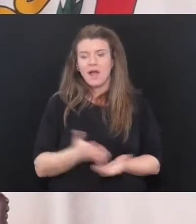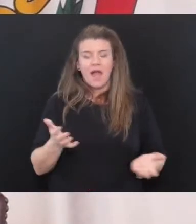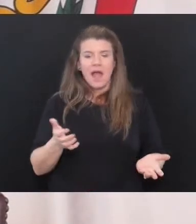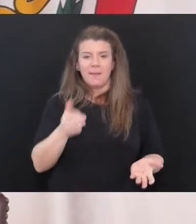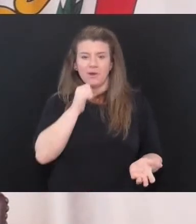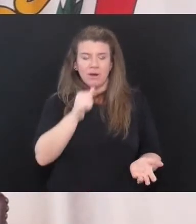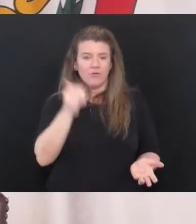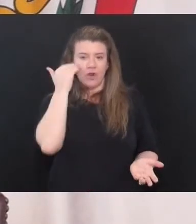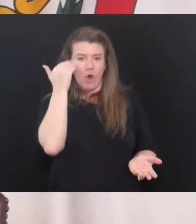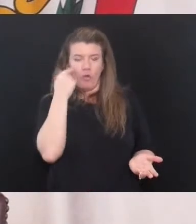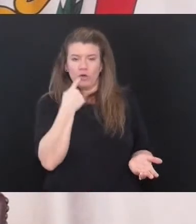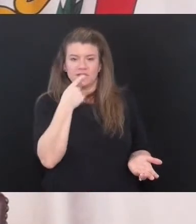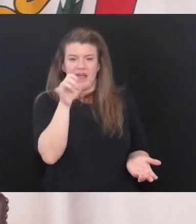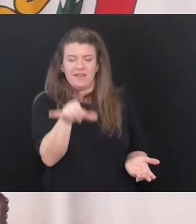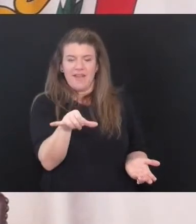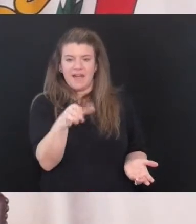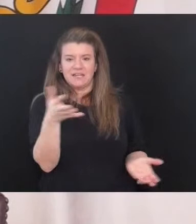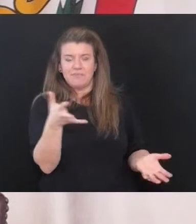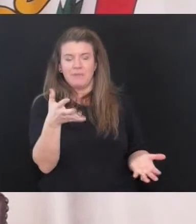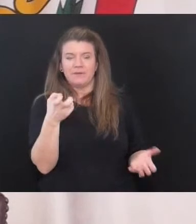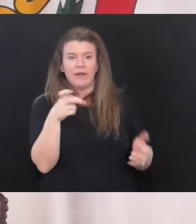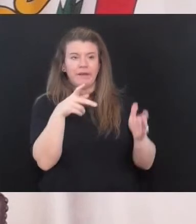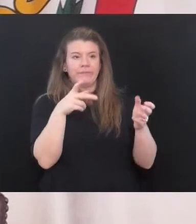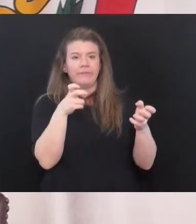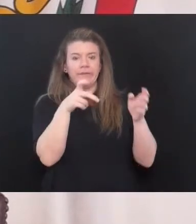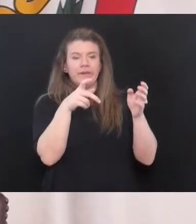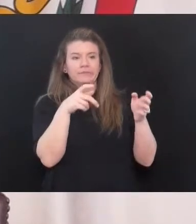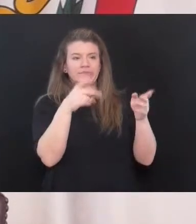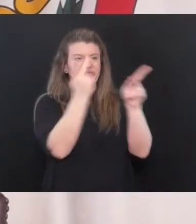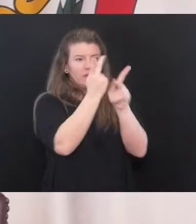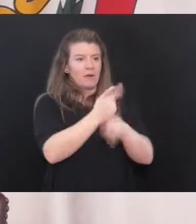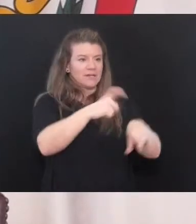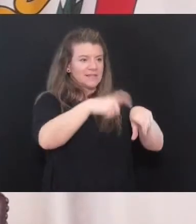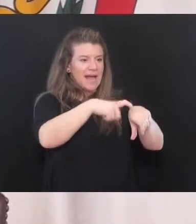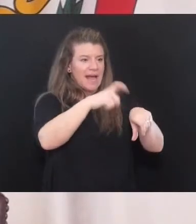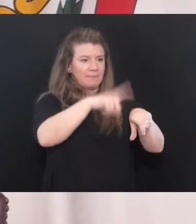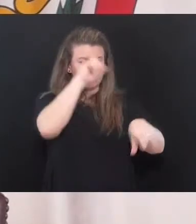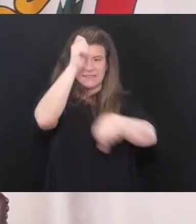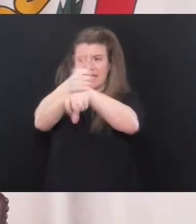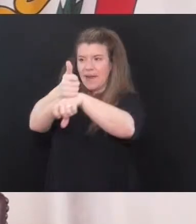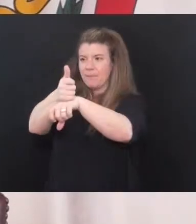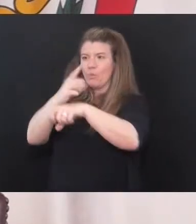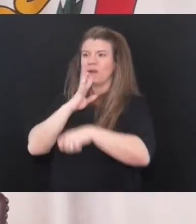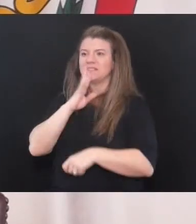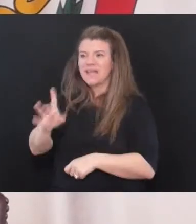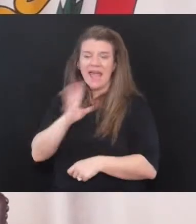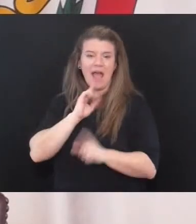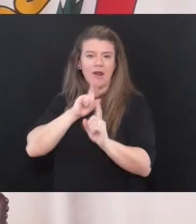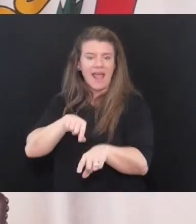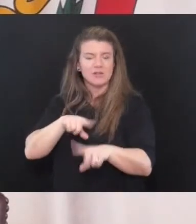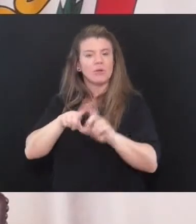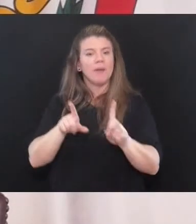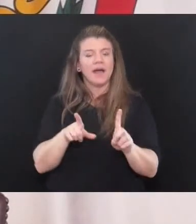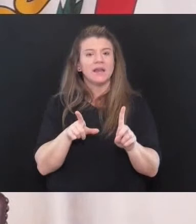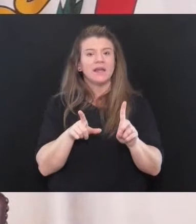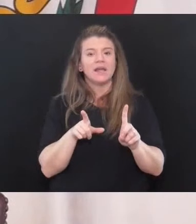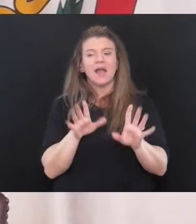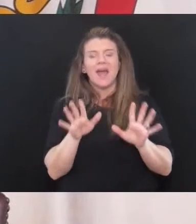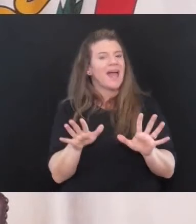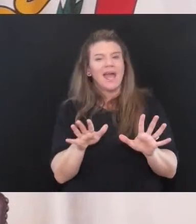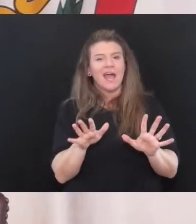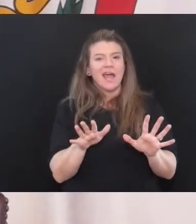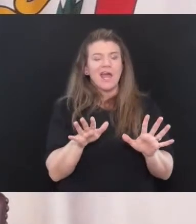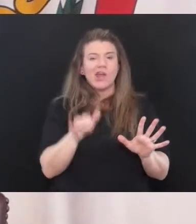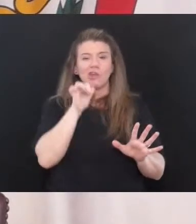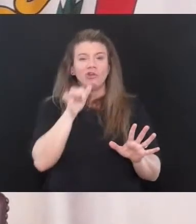what they're saying a lot of times. They're just probably killing time to try to get their brain set to be able to answer the question. But you don't hear